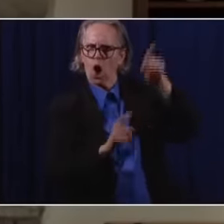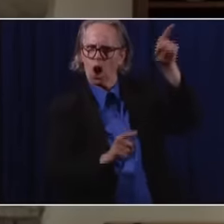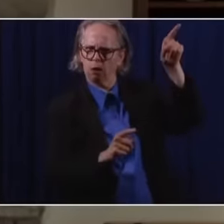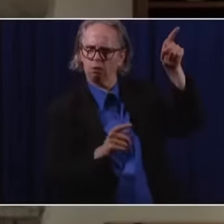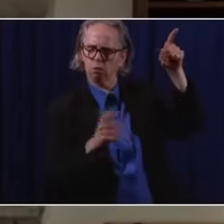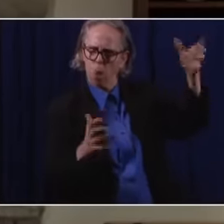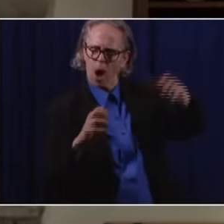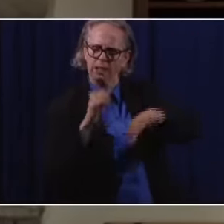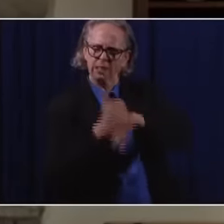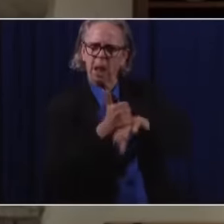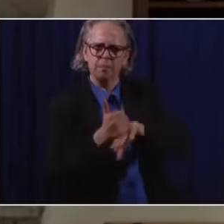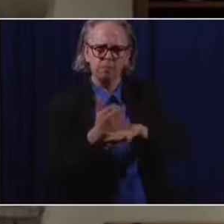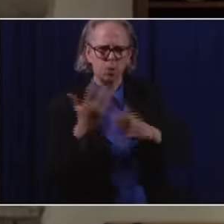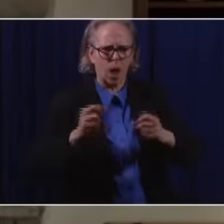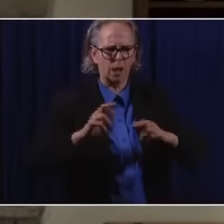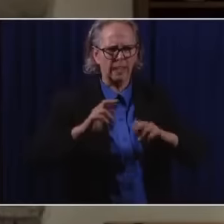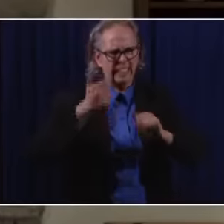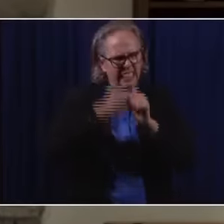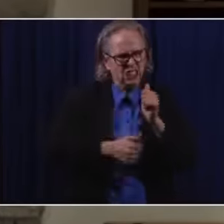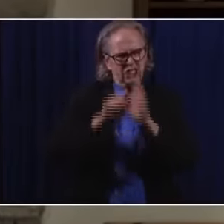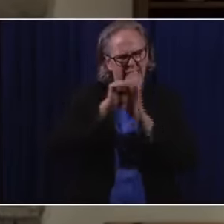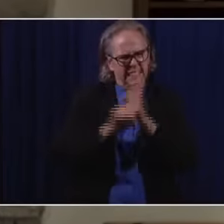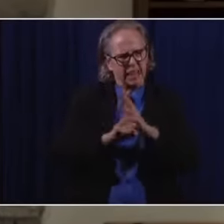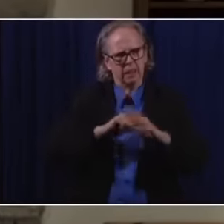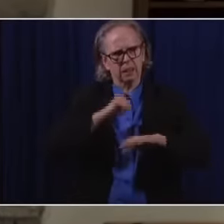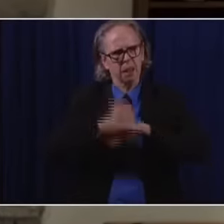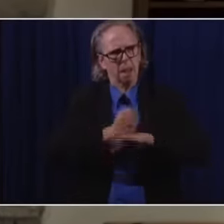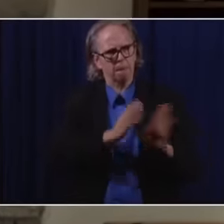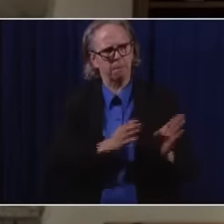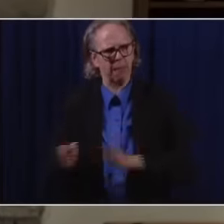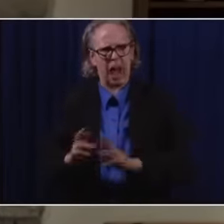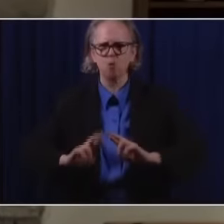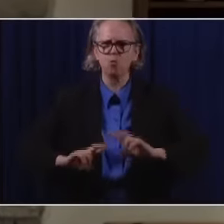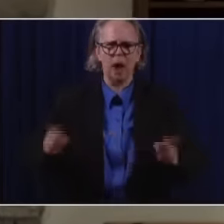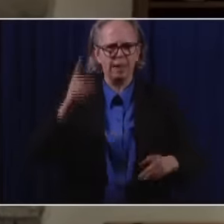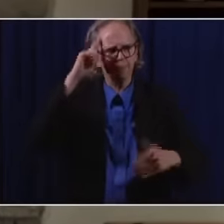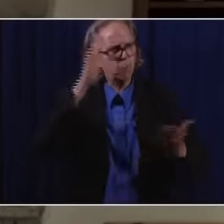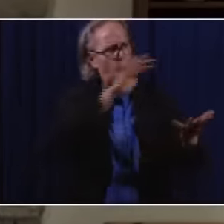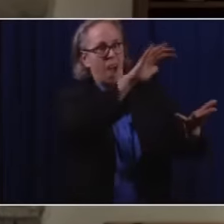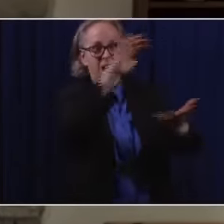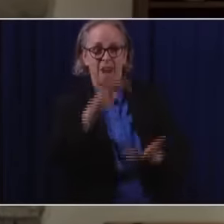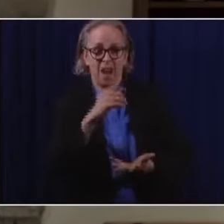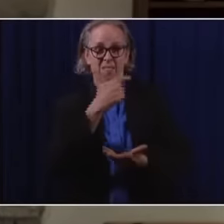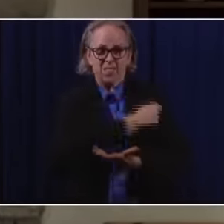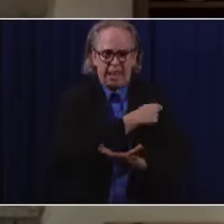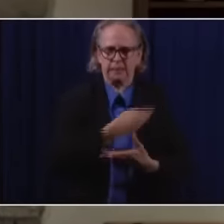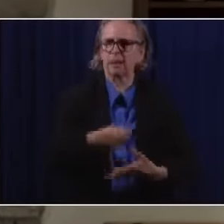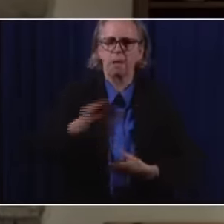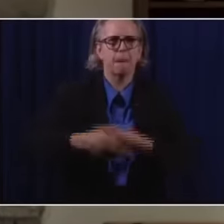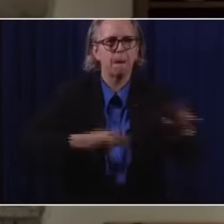are ready, which I fully understand and appreciate that.